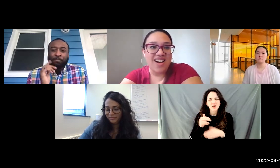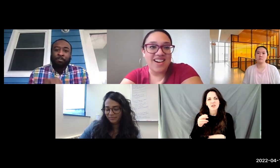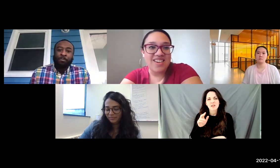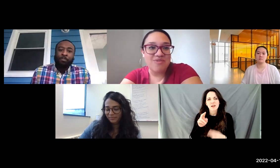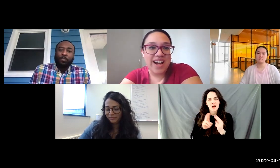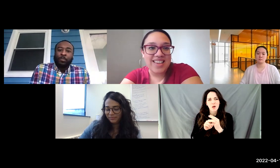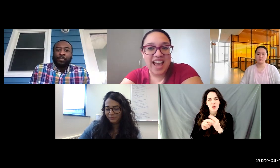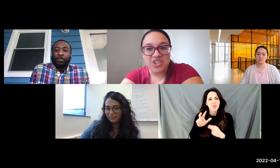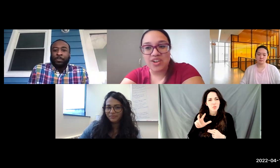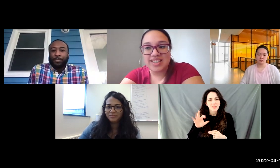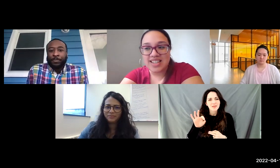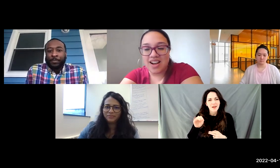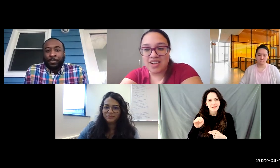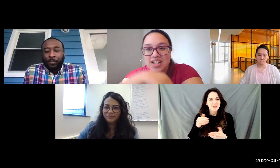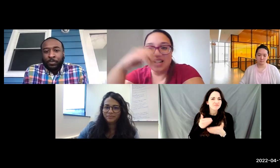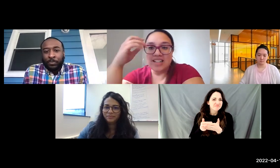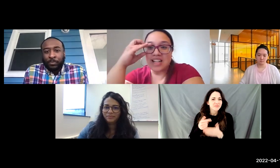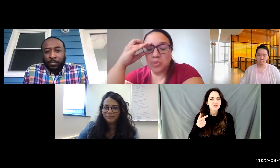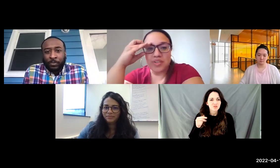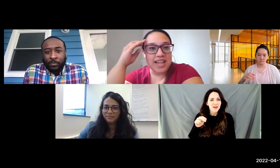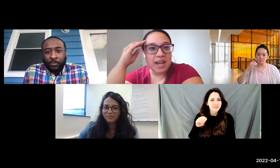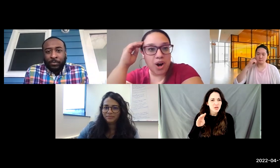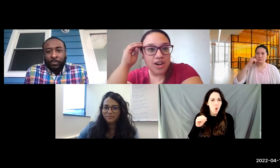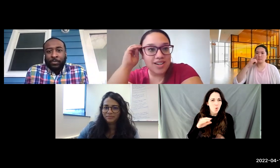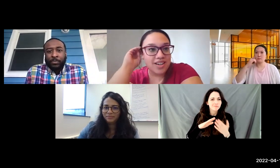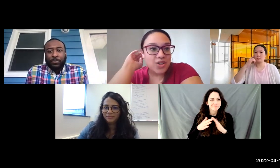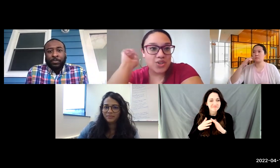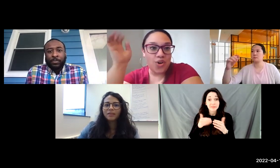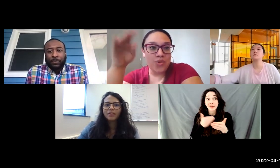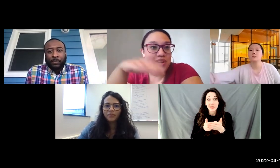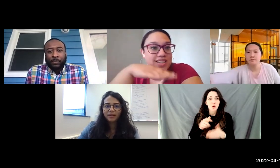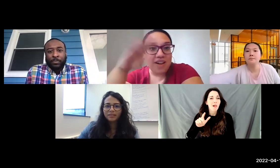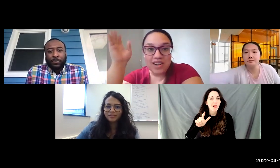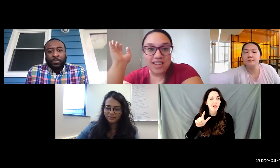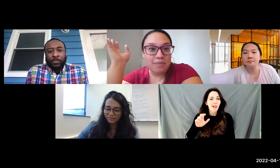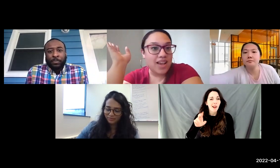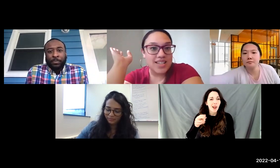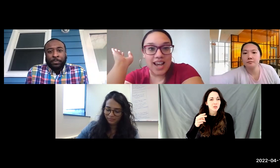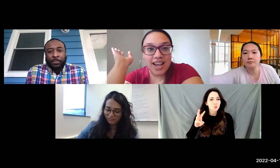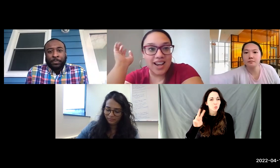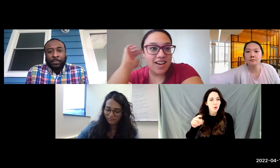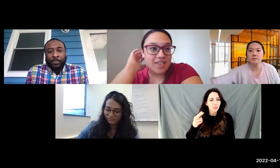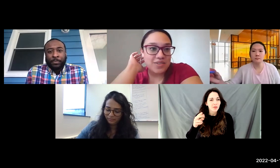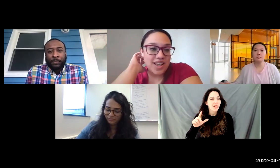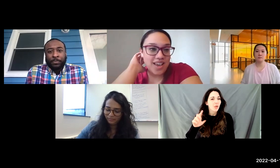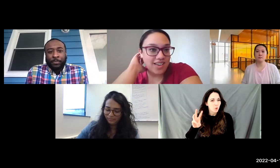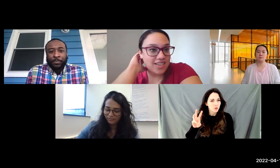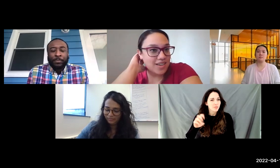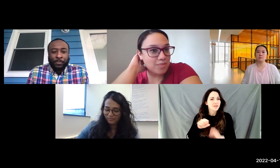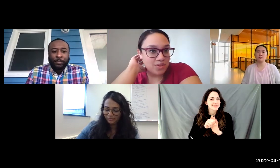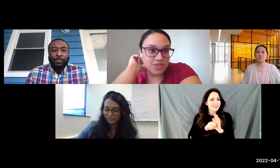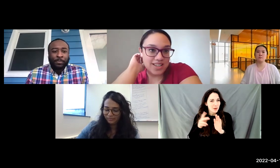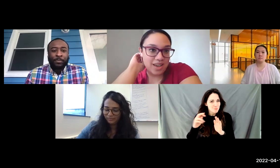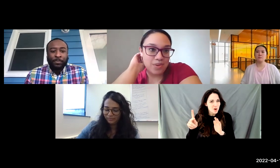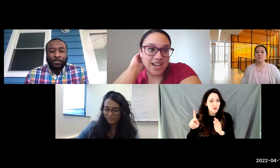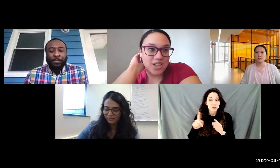Geneseo, right at the entrance of Letchworth State Park. So you can definitely make a day of seeing